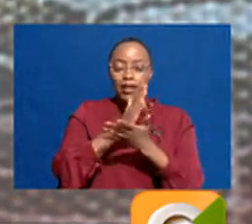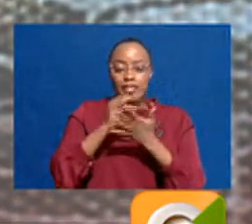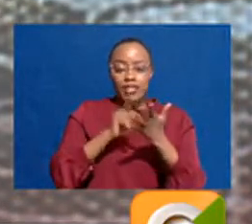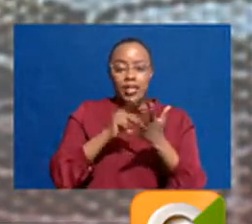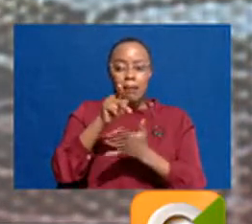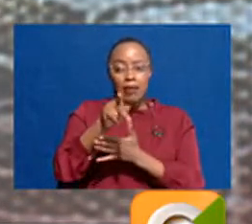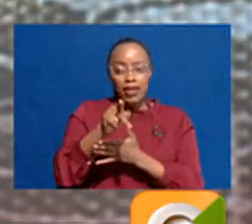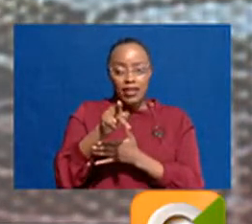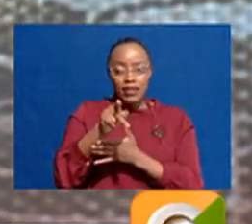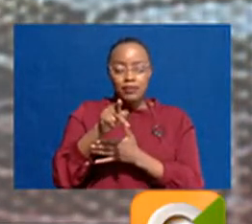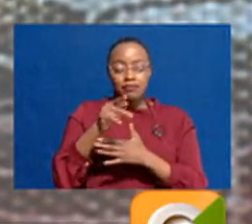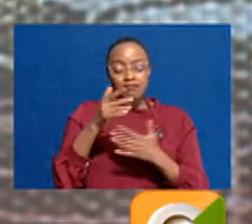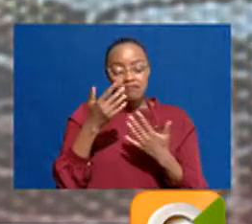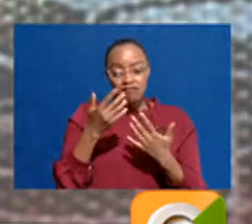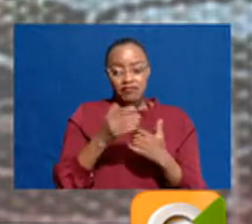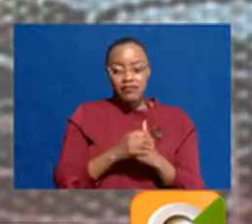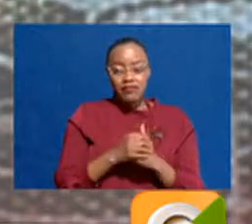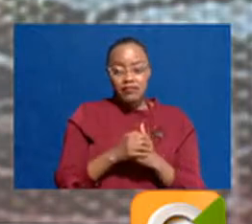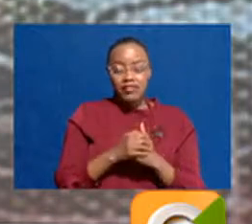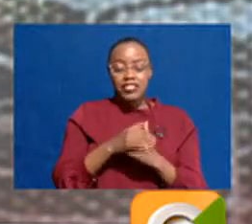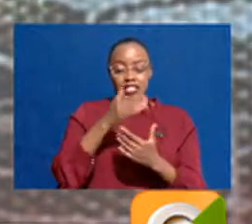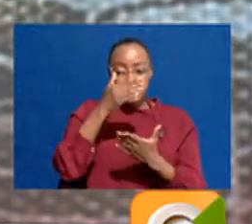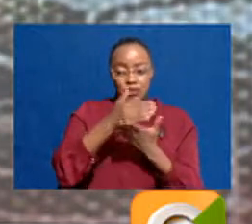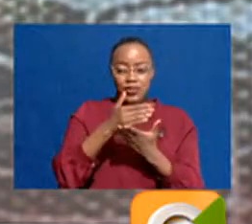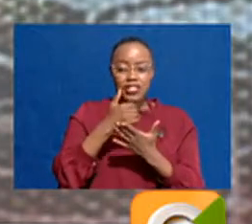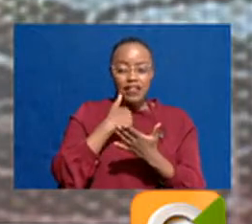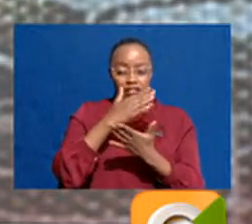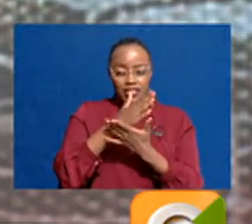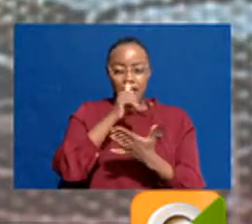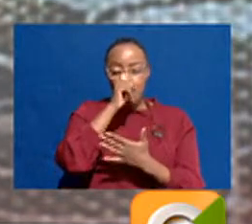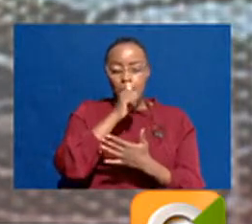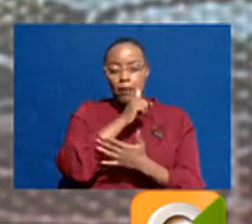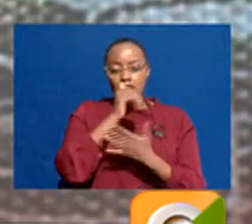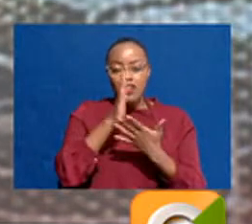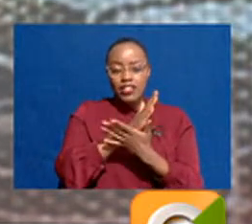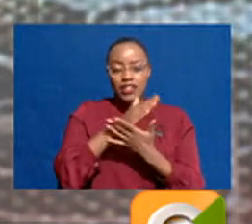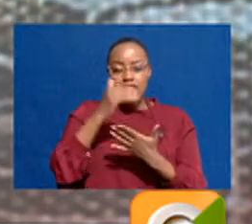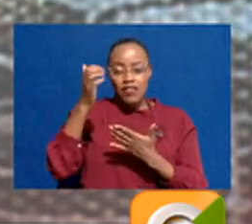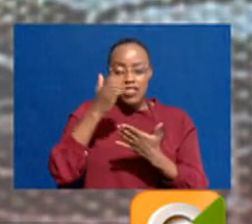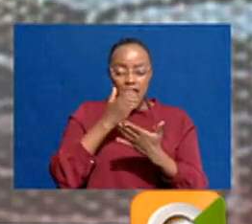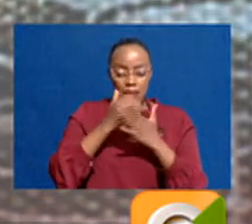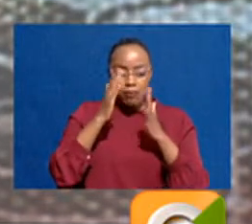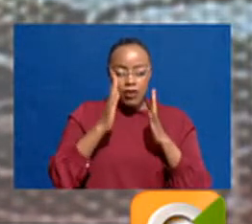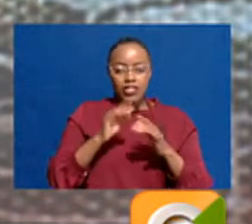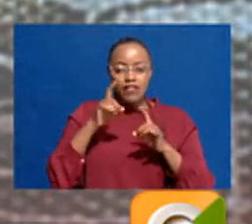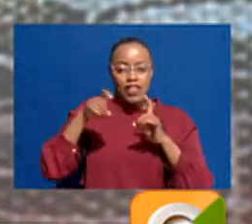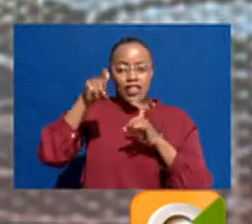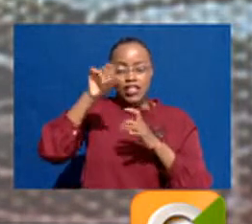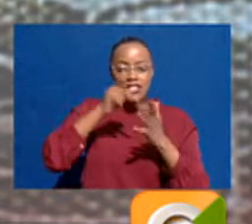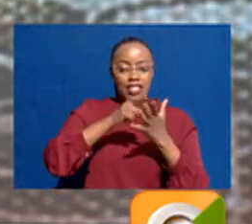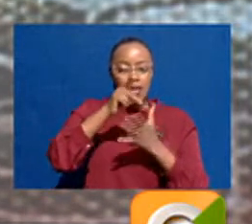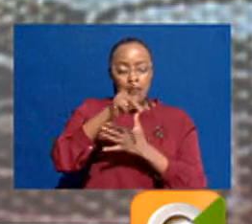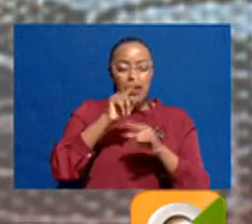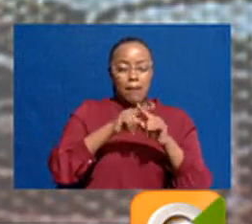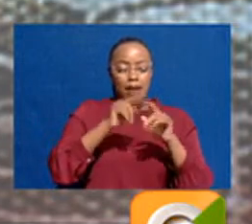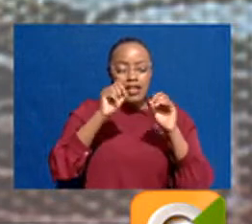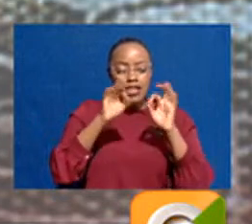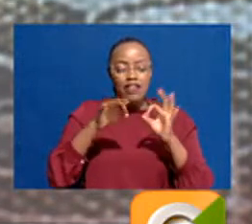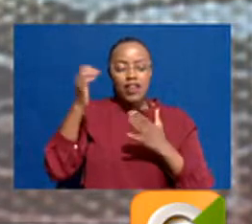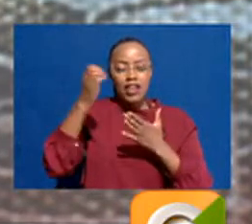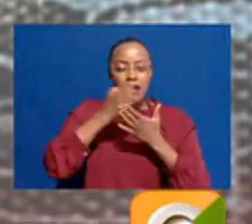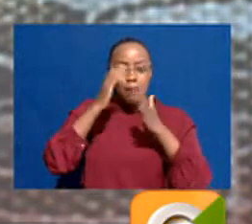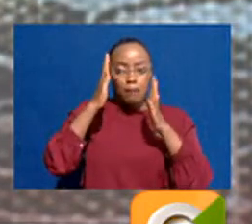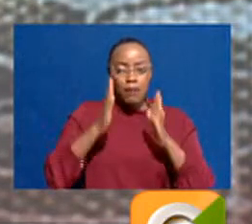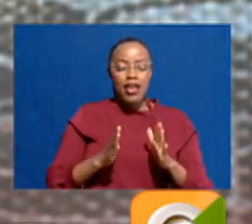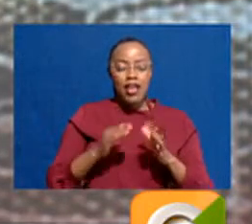paying. Mm-hmm. And indeed, there are some private sector employers that are increasing pay. But if an employer